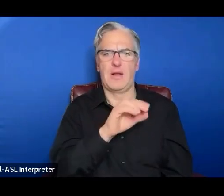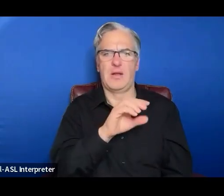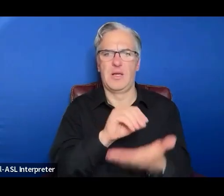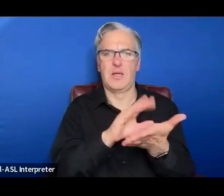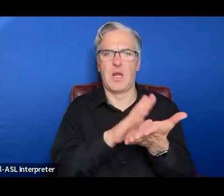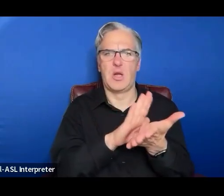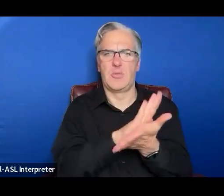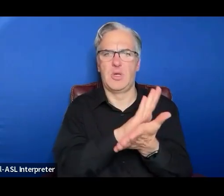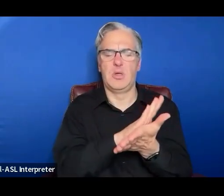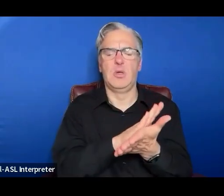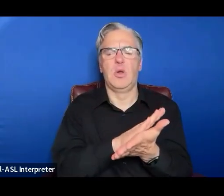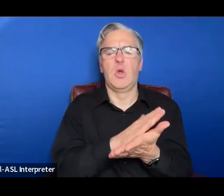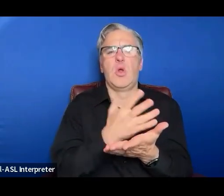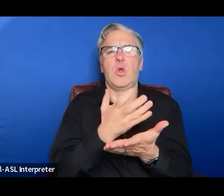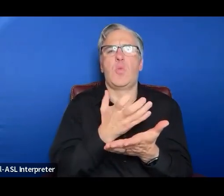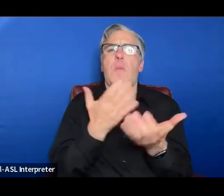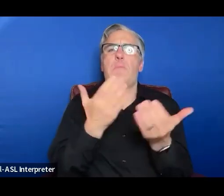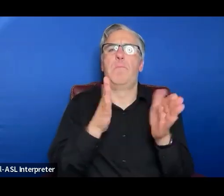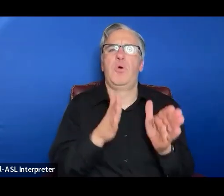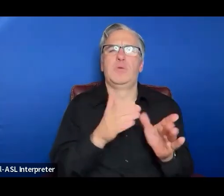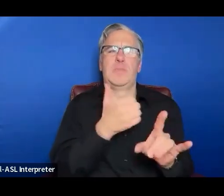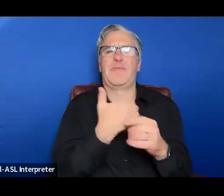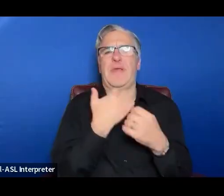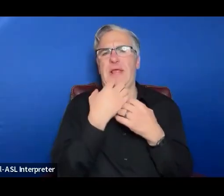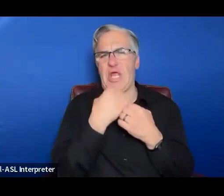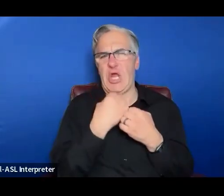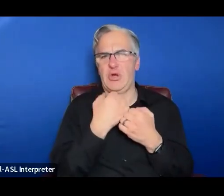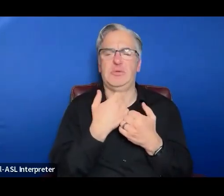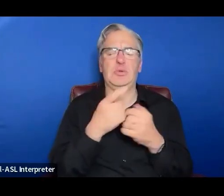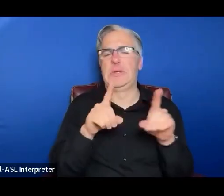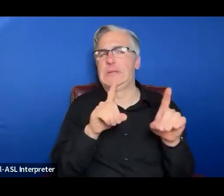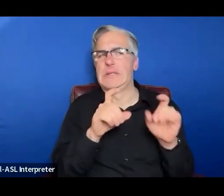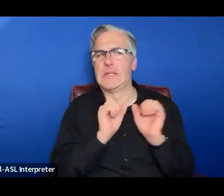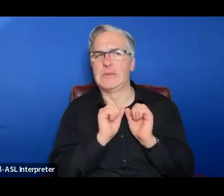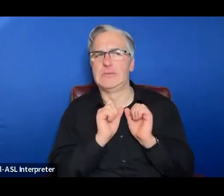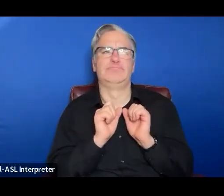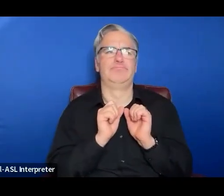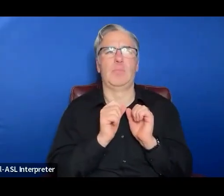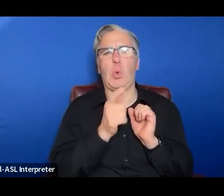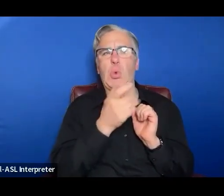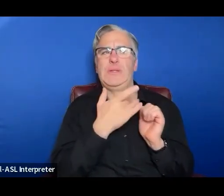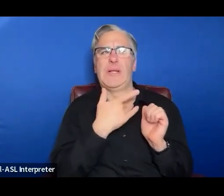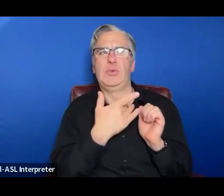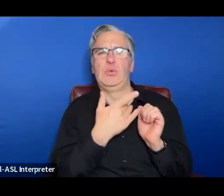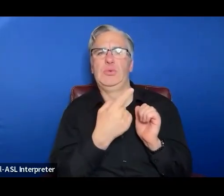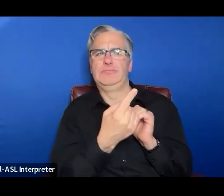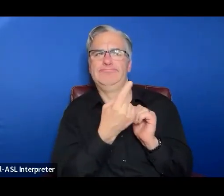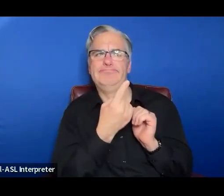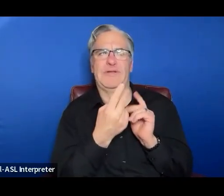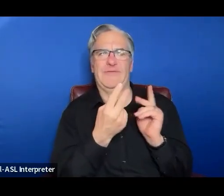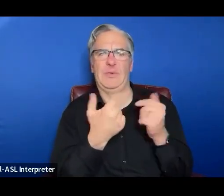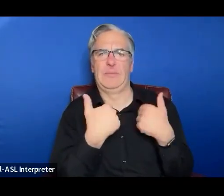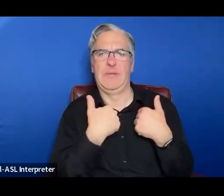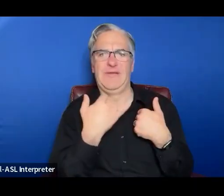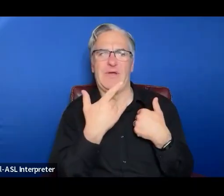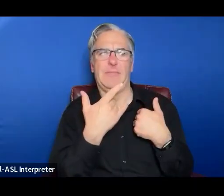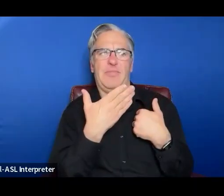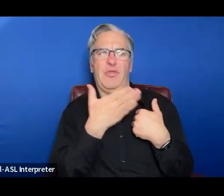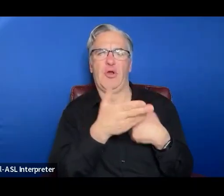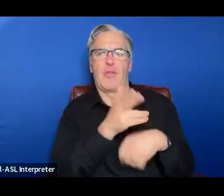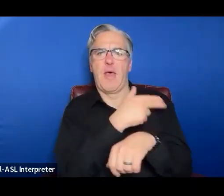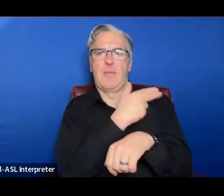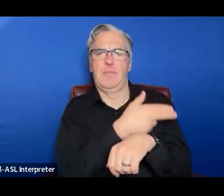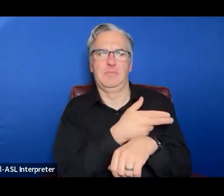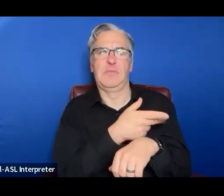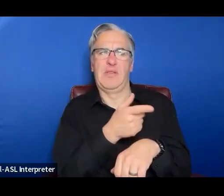who cares, and you can kind of gauge that by who comes to see you if you're in trouble, if you're in the hospital. Those folks care. So they